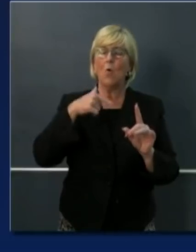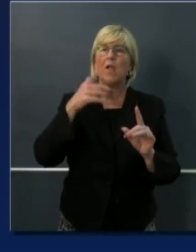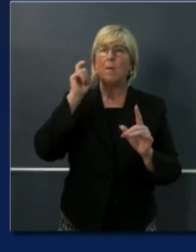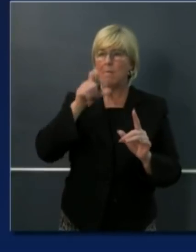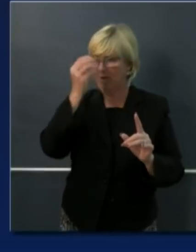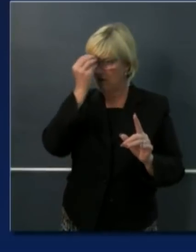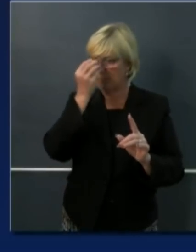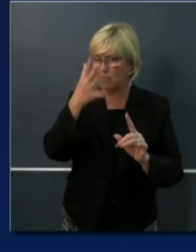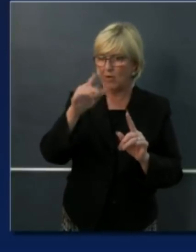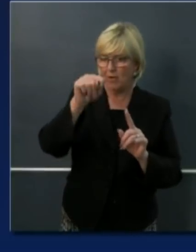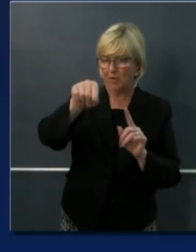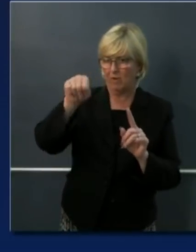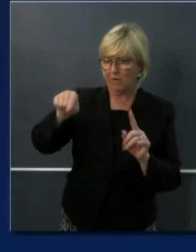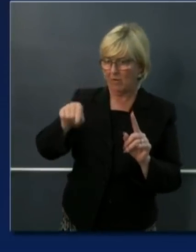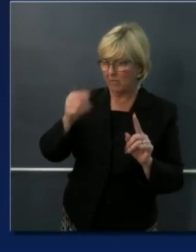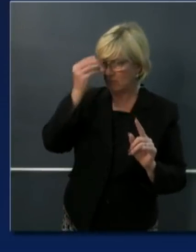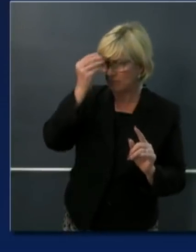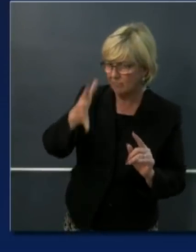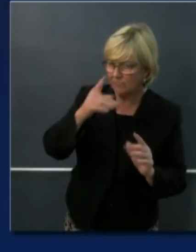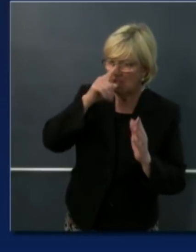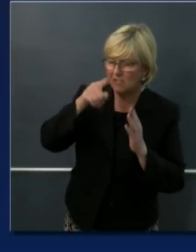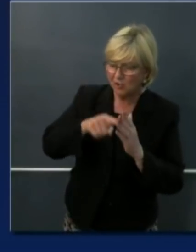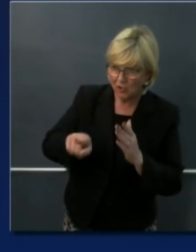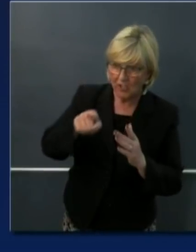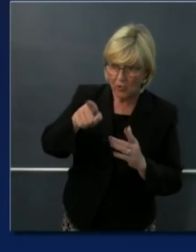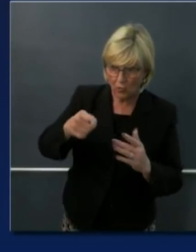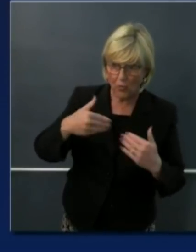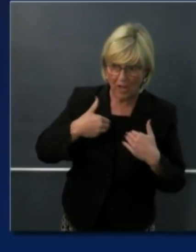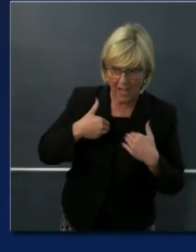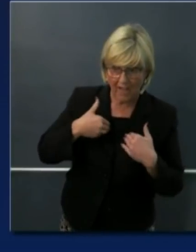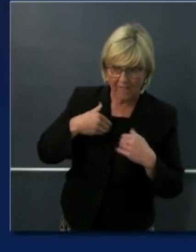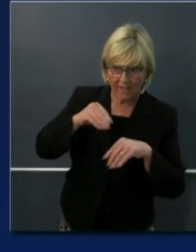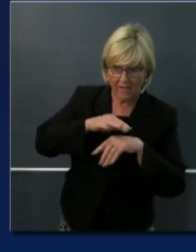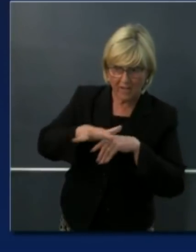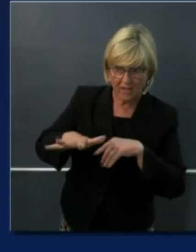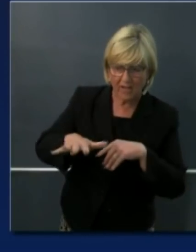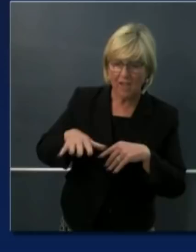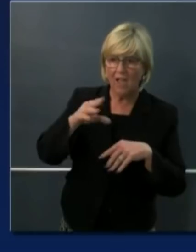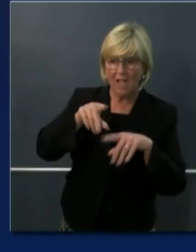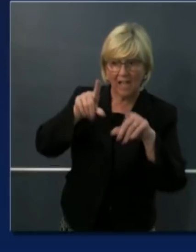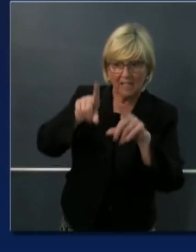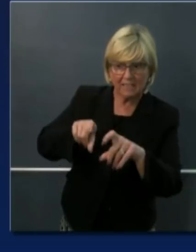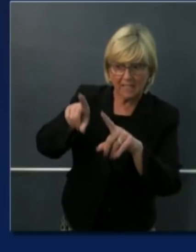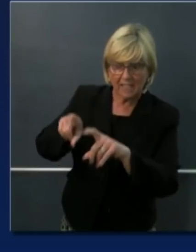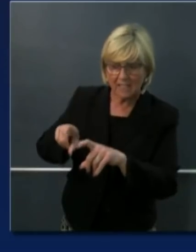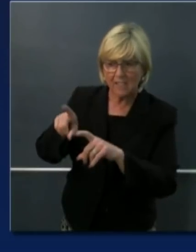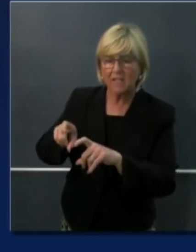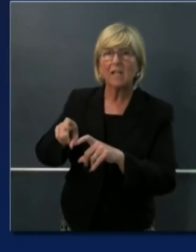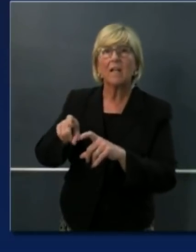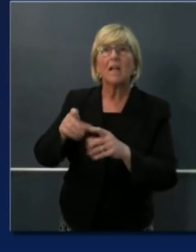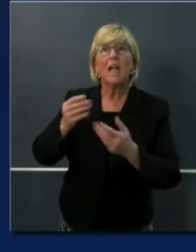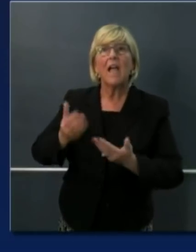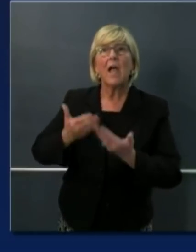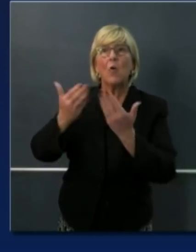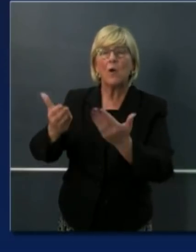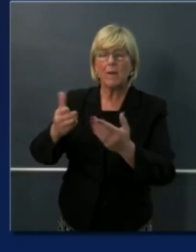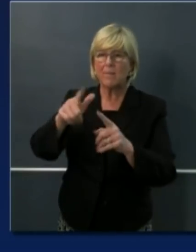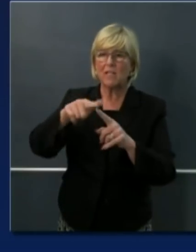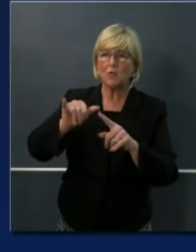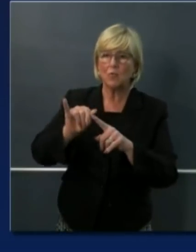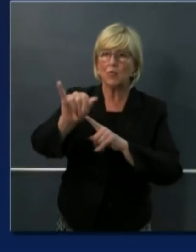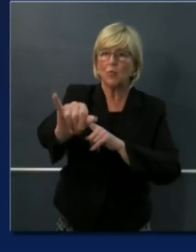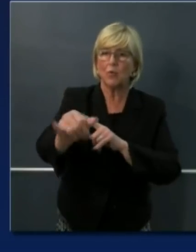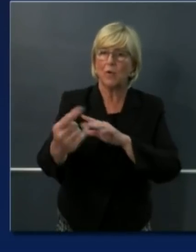them first. We want to be able to check their symptoms, offer testing, and recommend isolation to start,